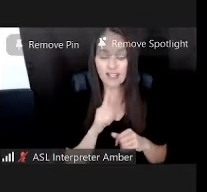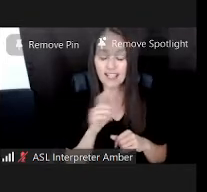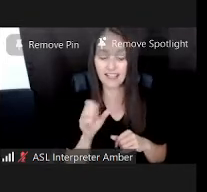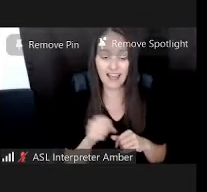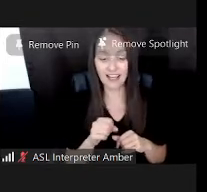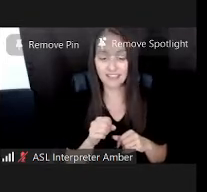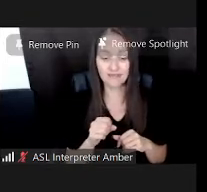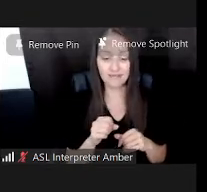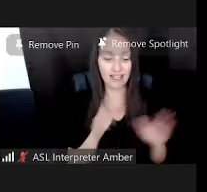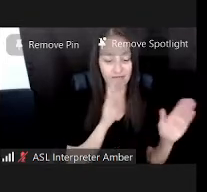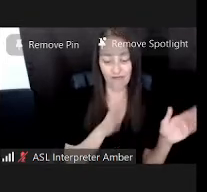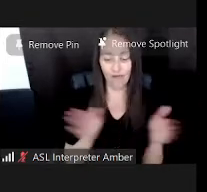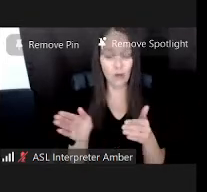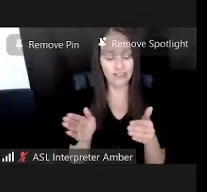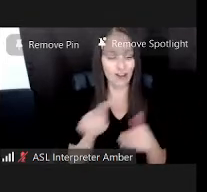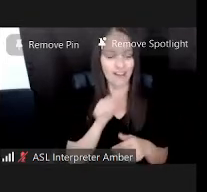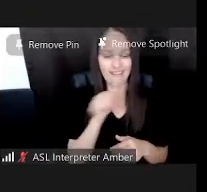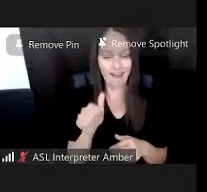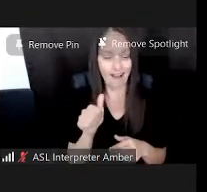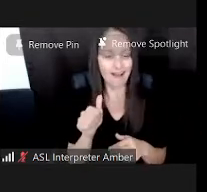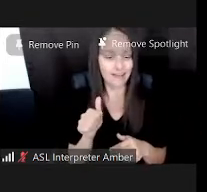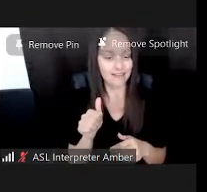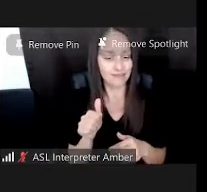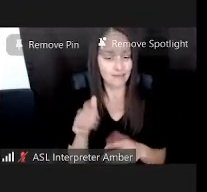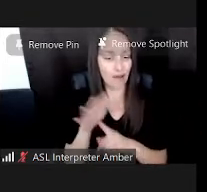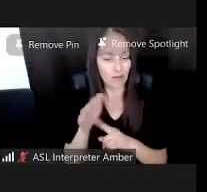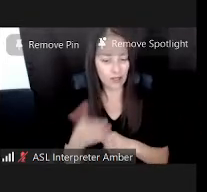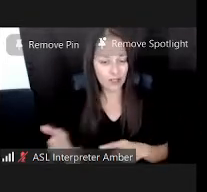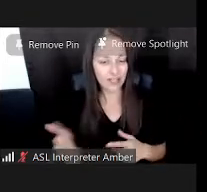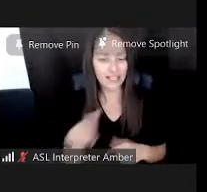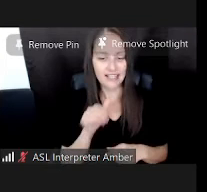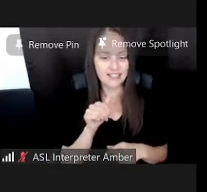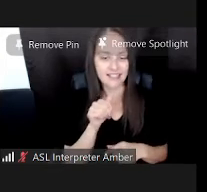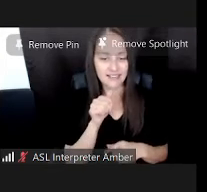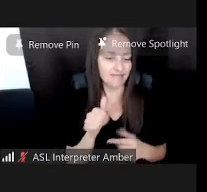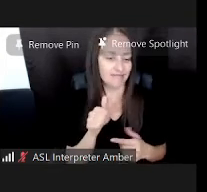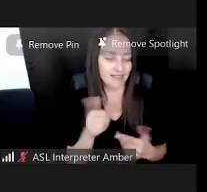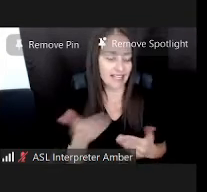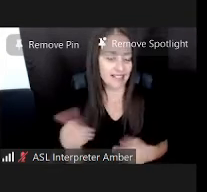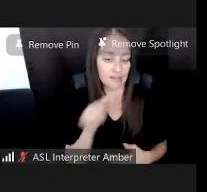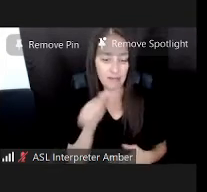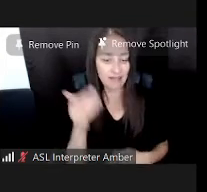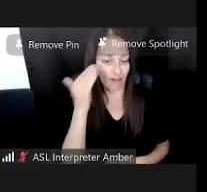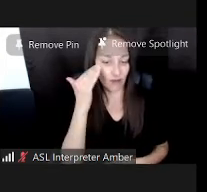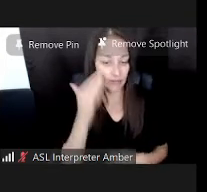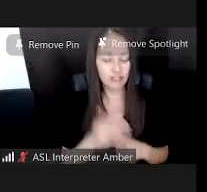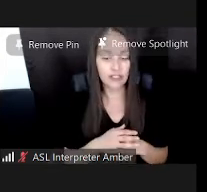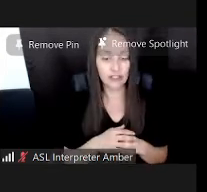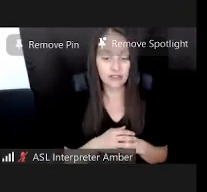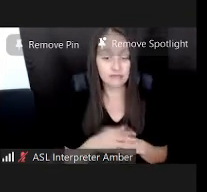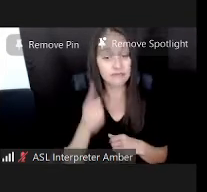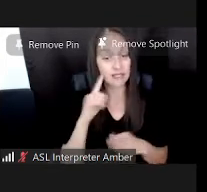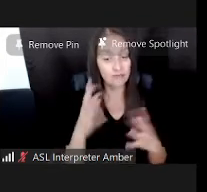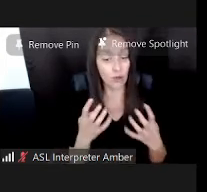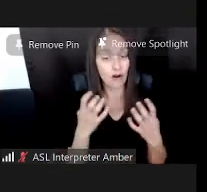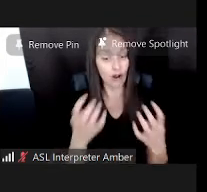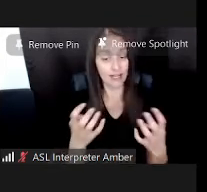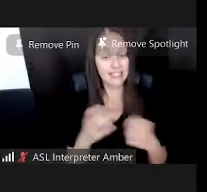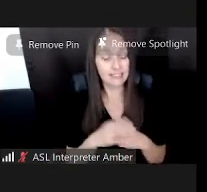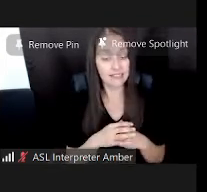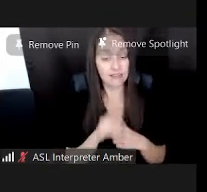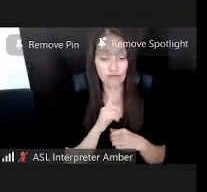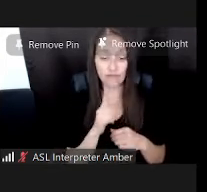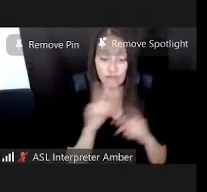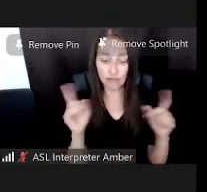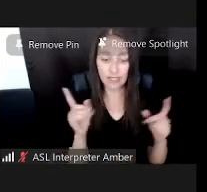cut across what is familiar, which also for audiences, I mean, again, it's a really important thing, right?